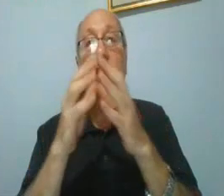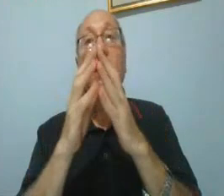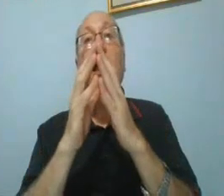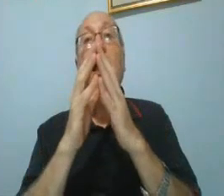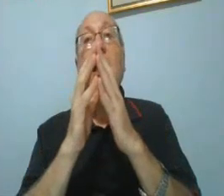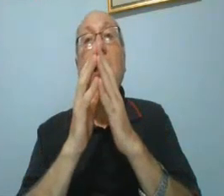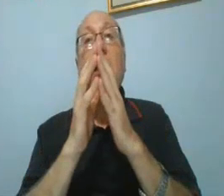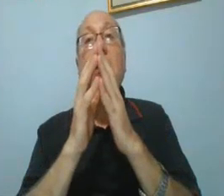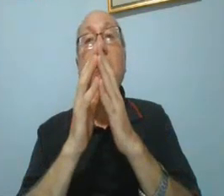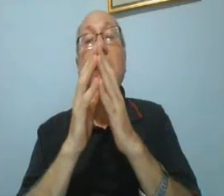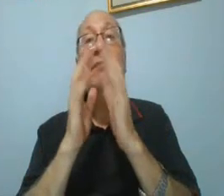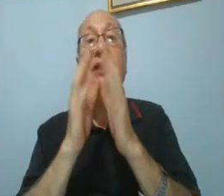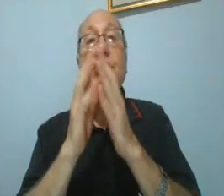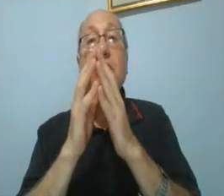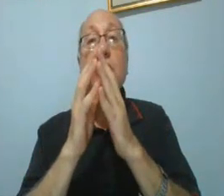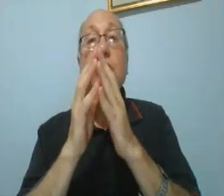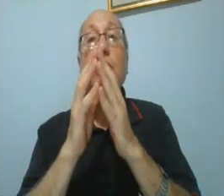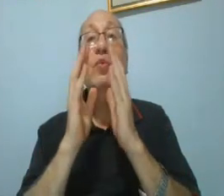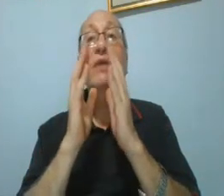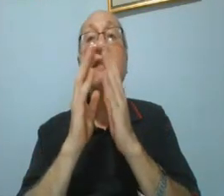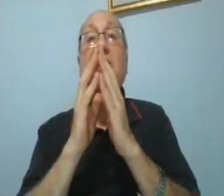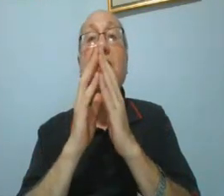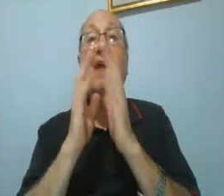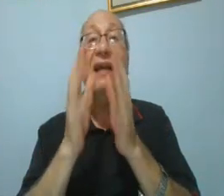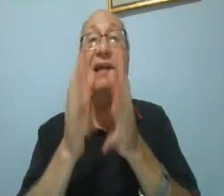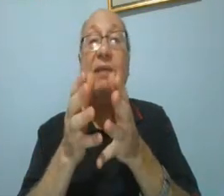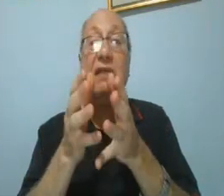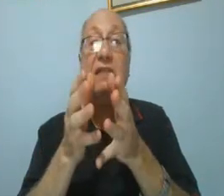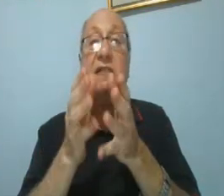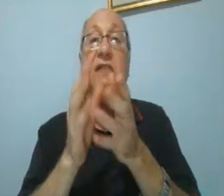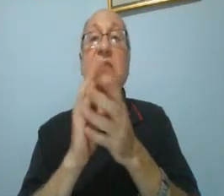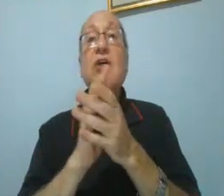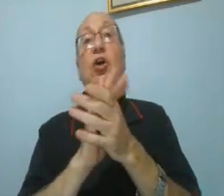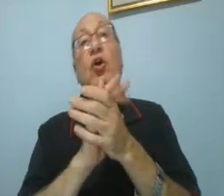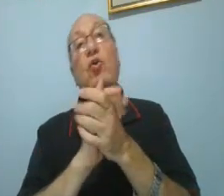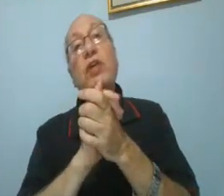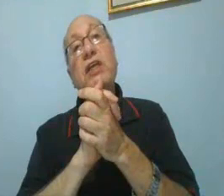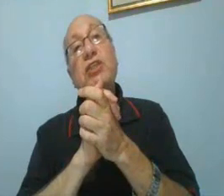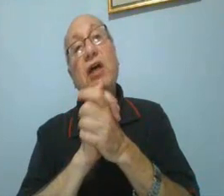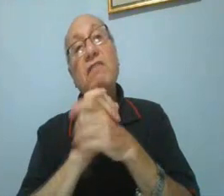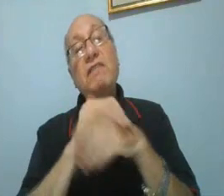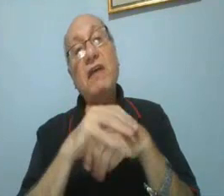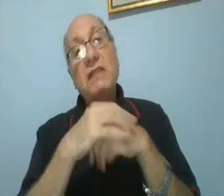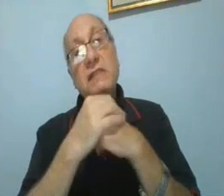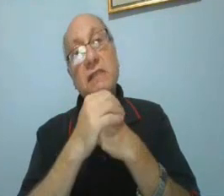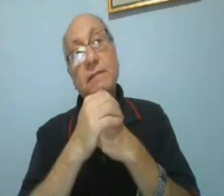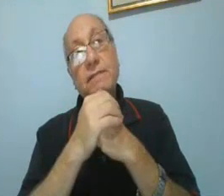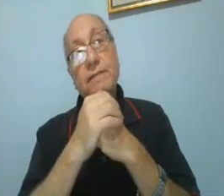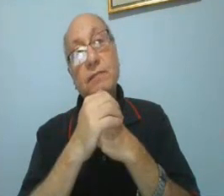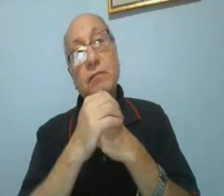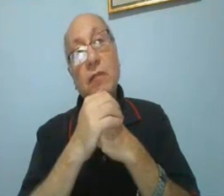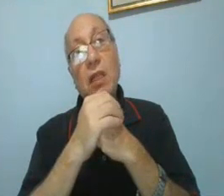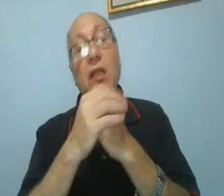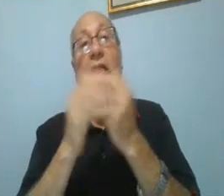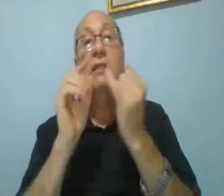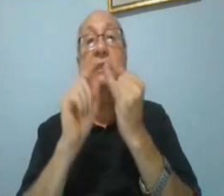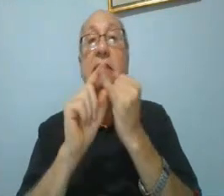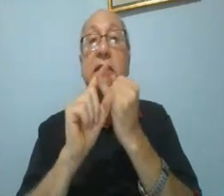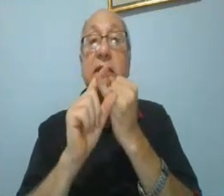added in patient with viral hepatitis or HIV virus.